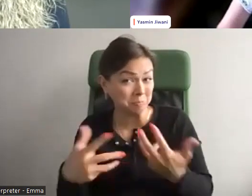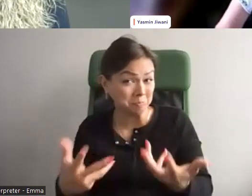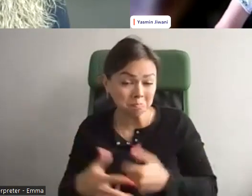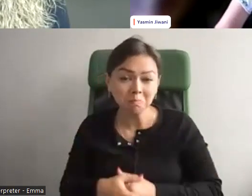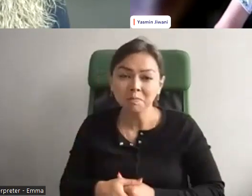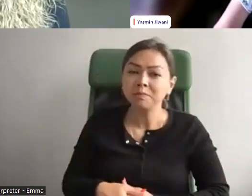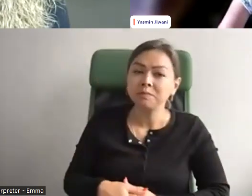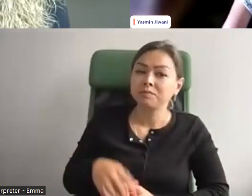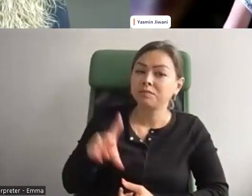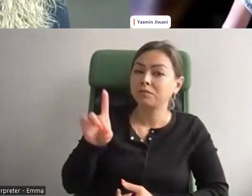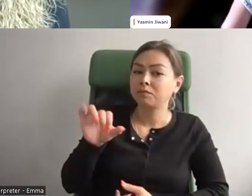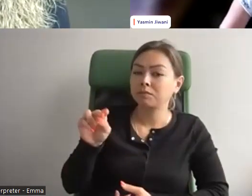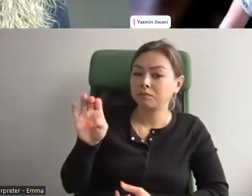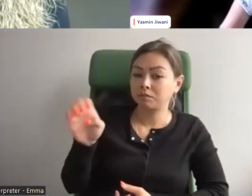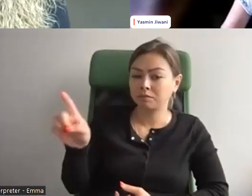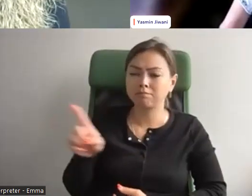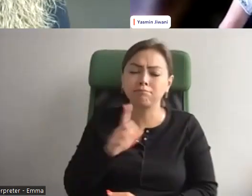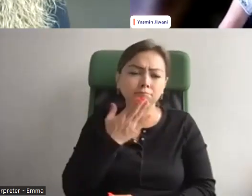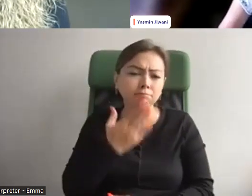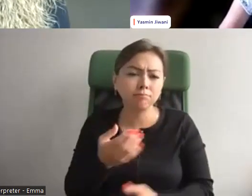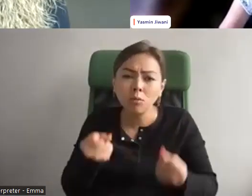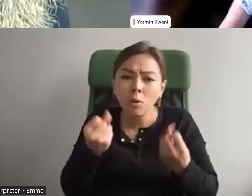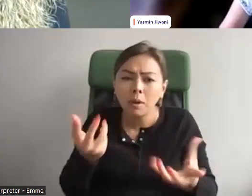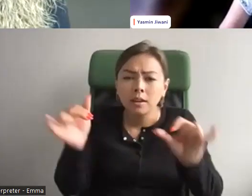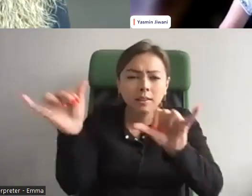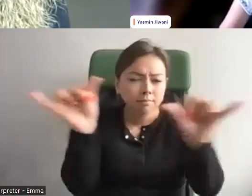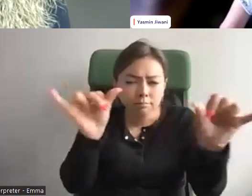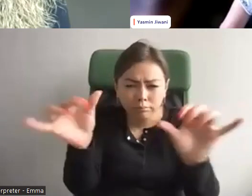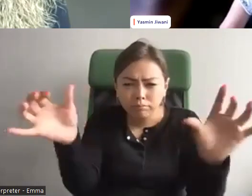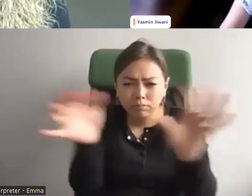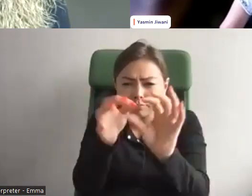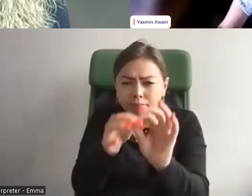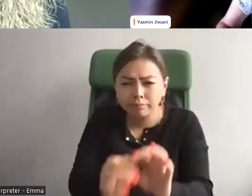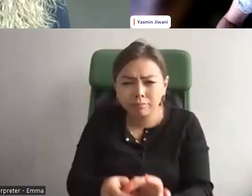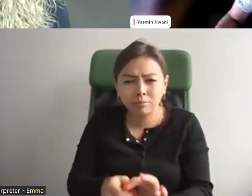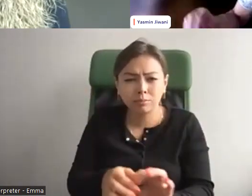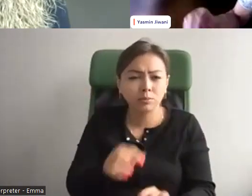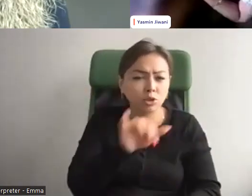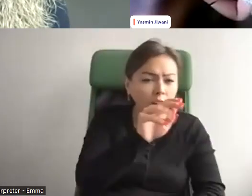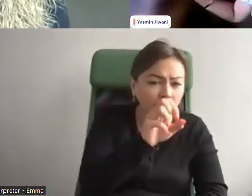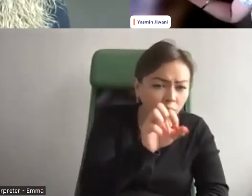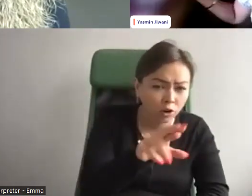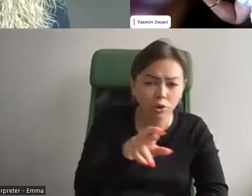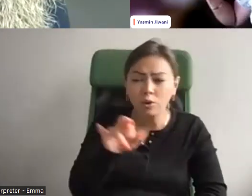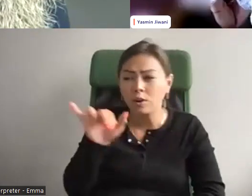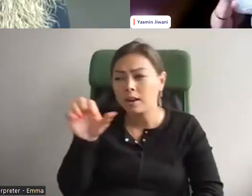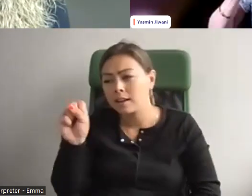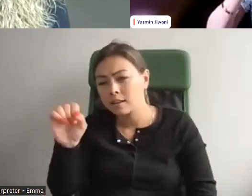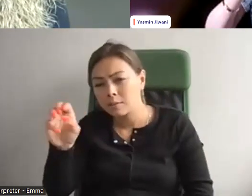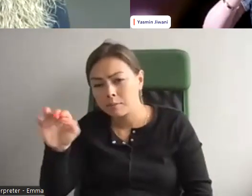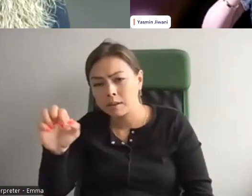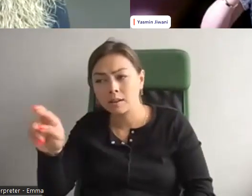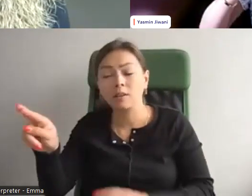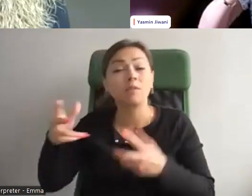so many resonances between yourself and Jennifer, to the assigning of fault that we see. And we did share your reading, Yasmin, on the hierarchies